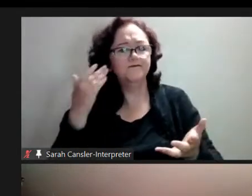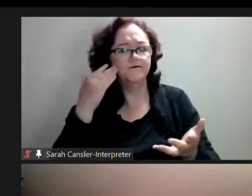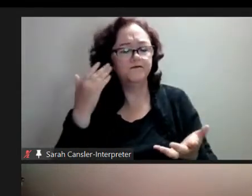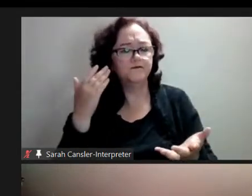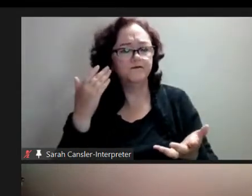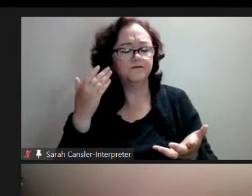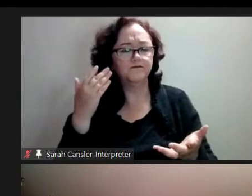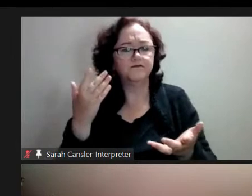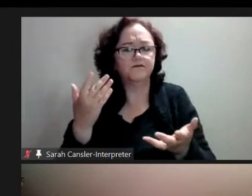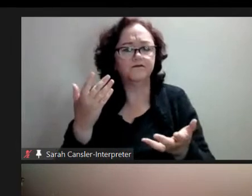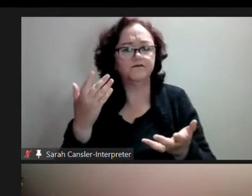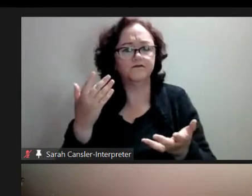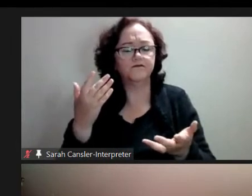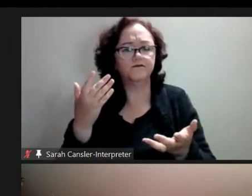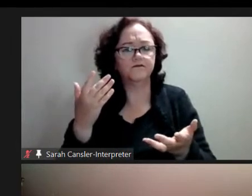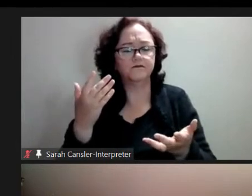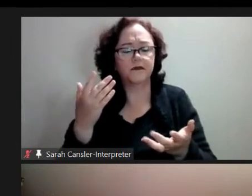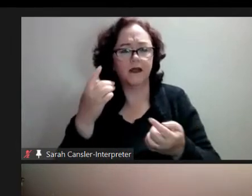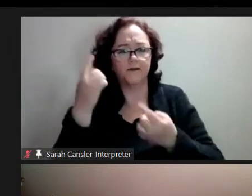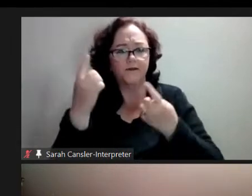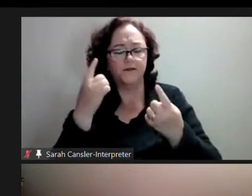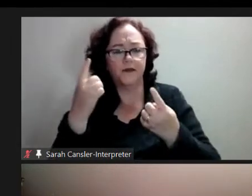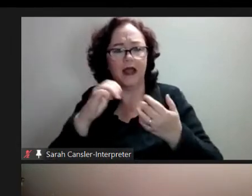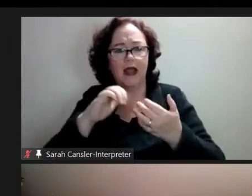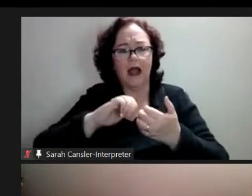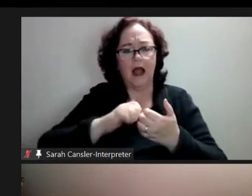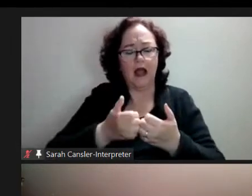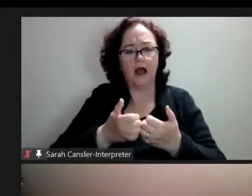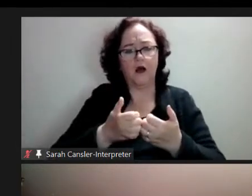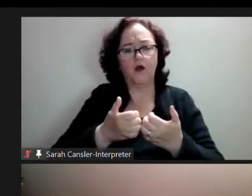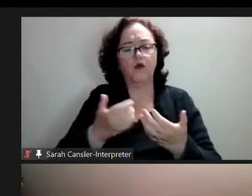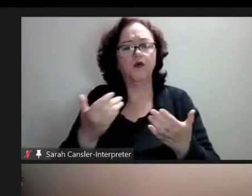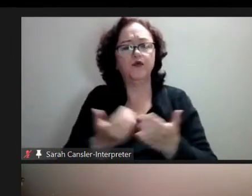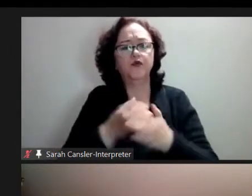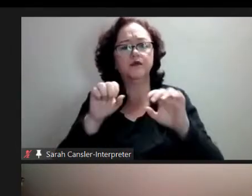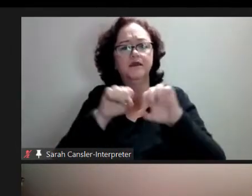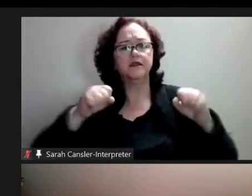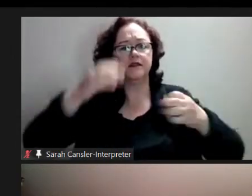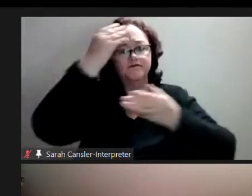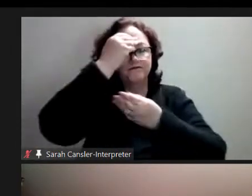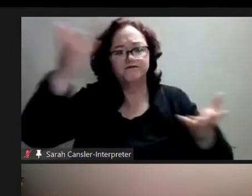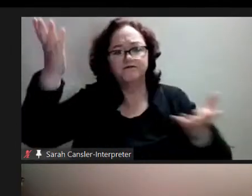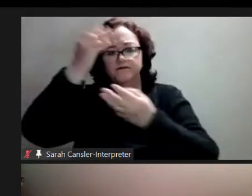piece of how we convey this new system to riders.